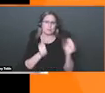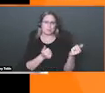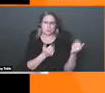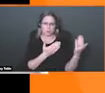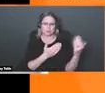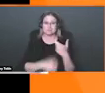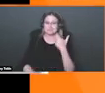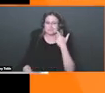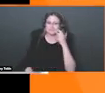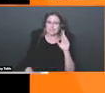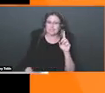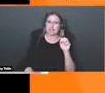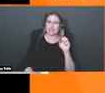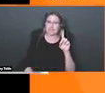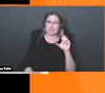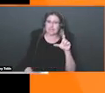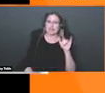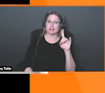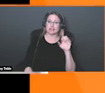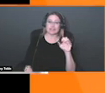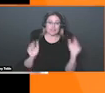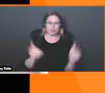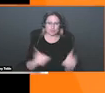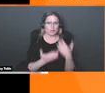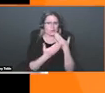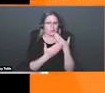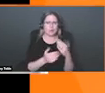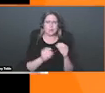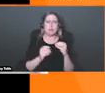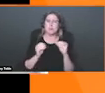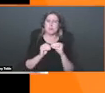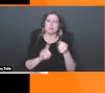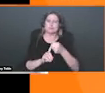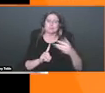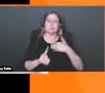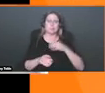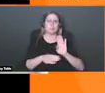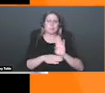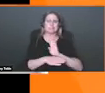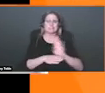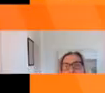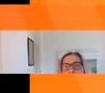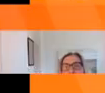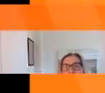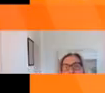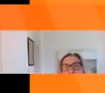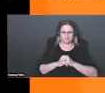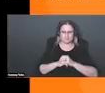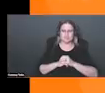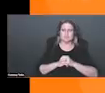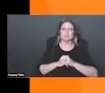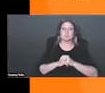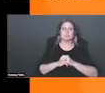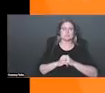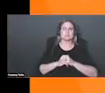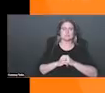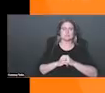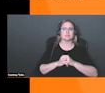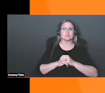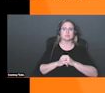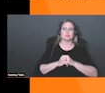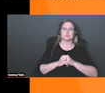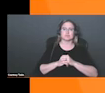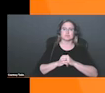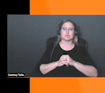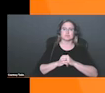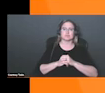a great introduction there. I just, a little bit more about my business. I have been